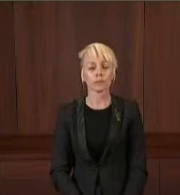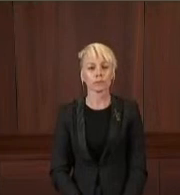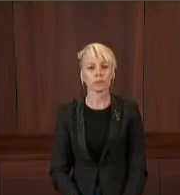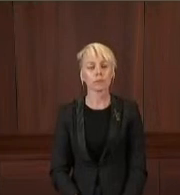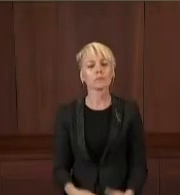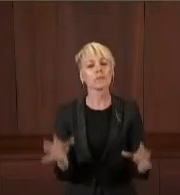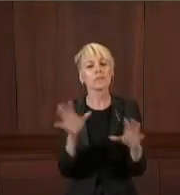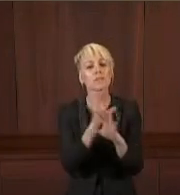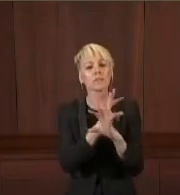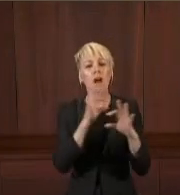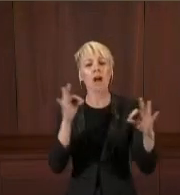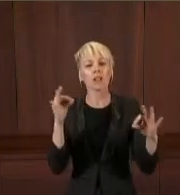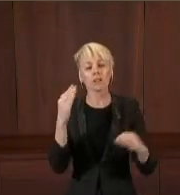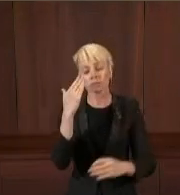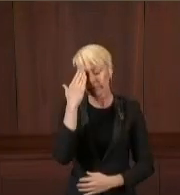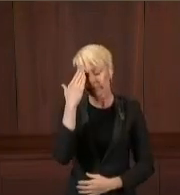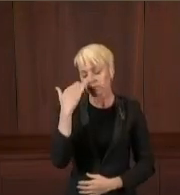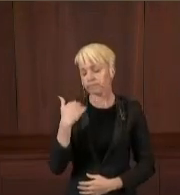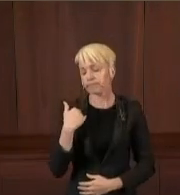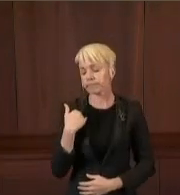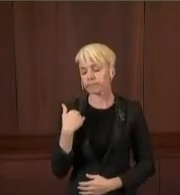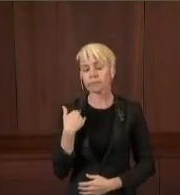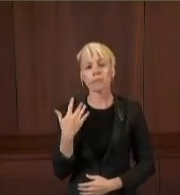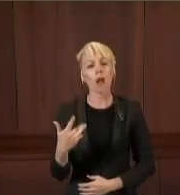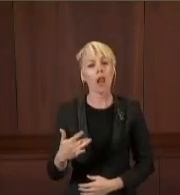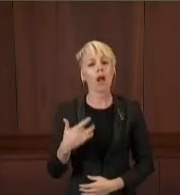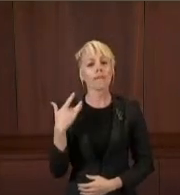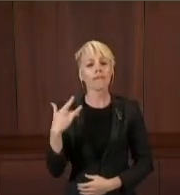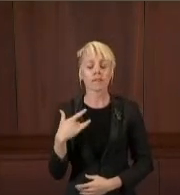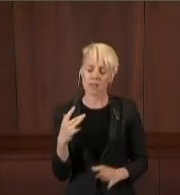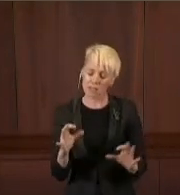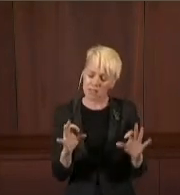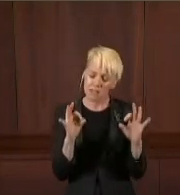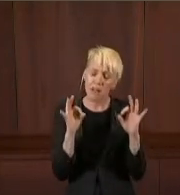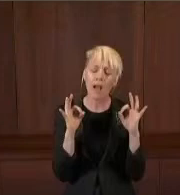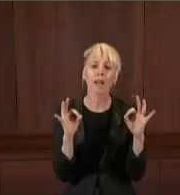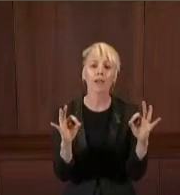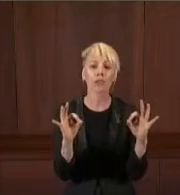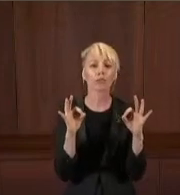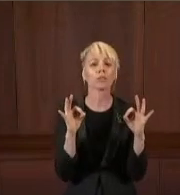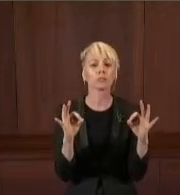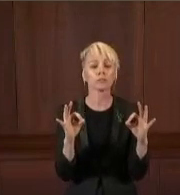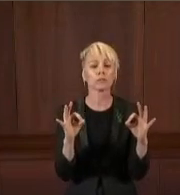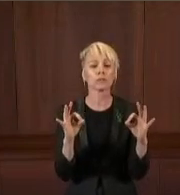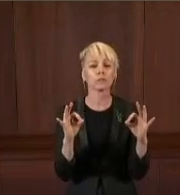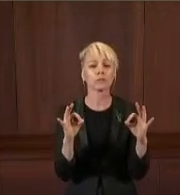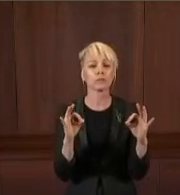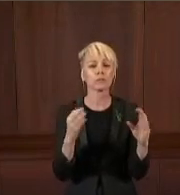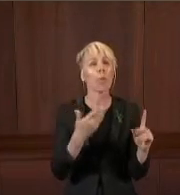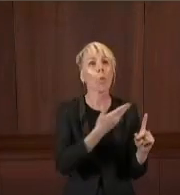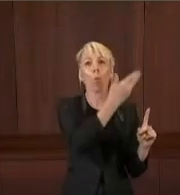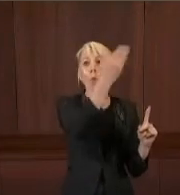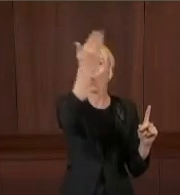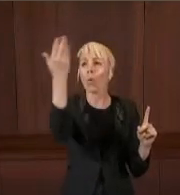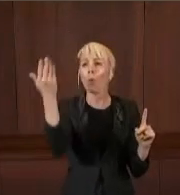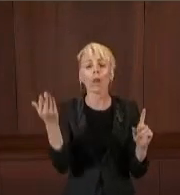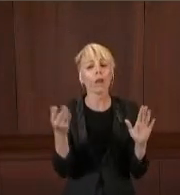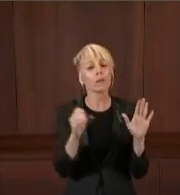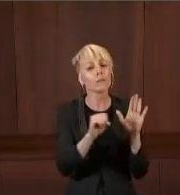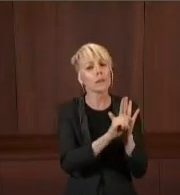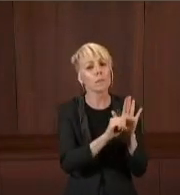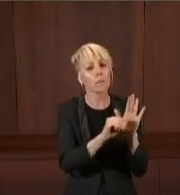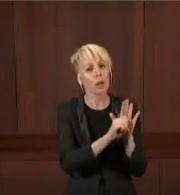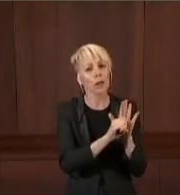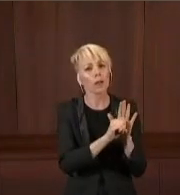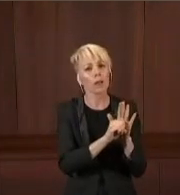Only silence can remind us of the sacredness of life. And all these are reminders of what has been